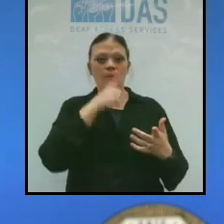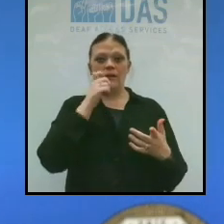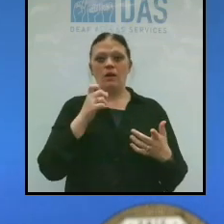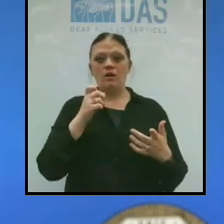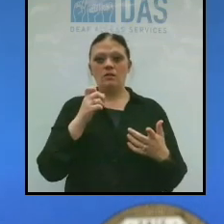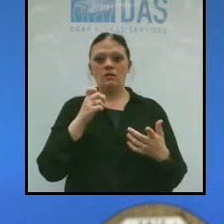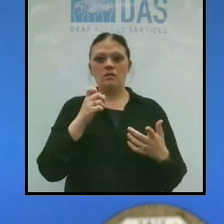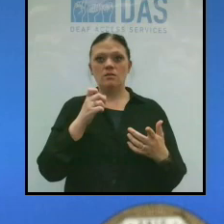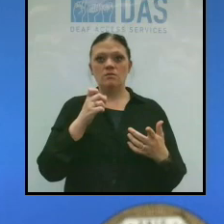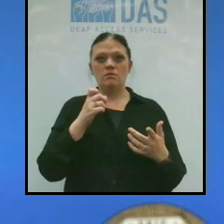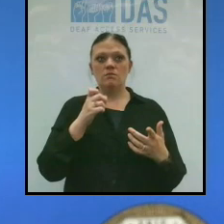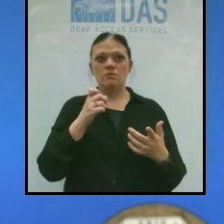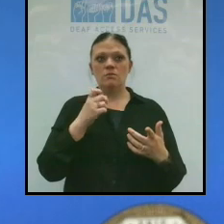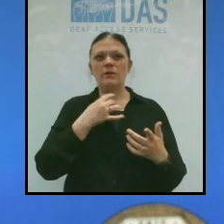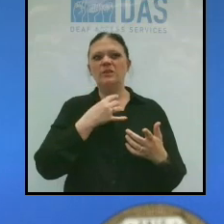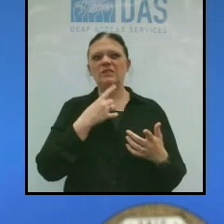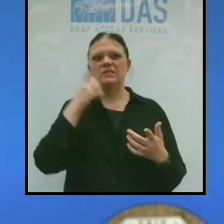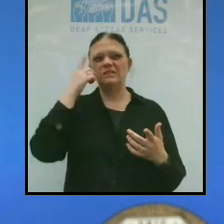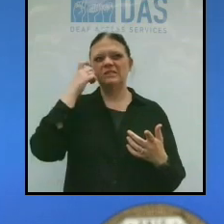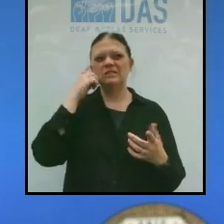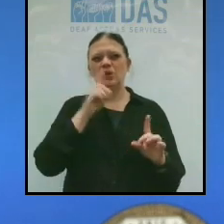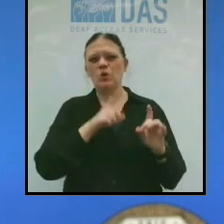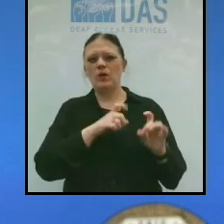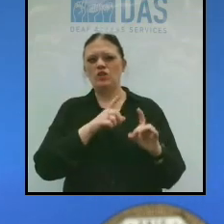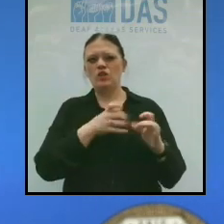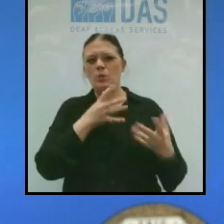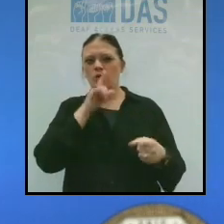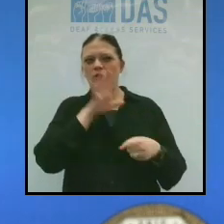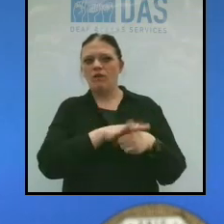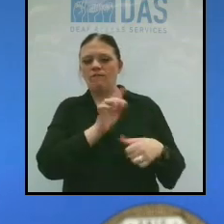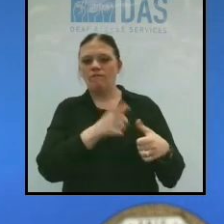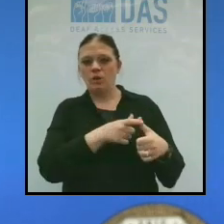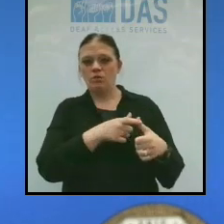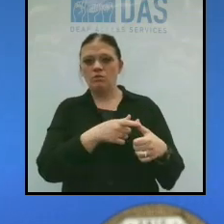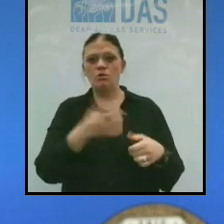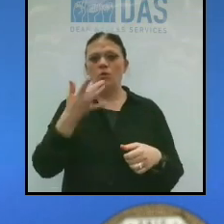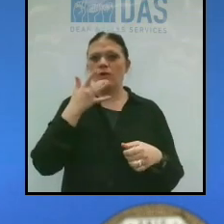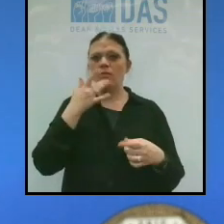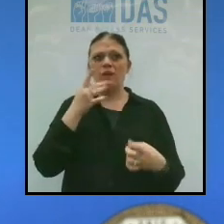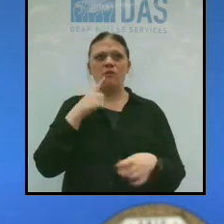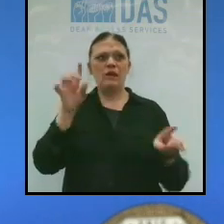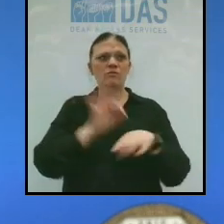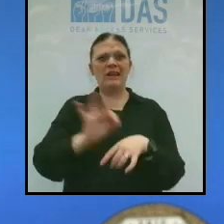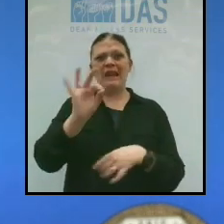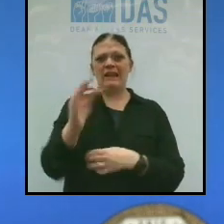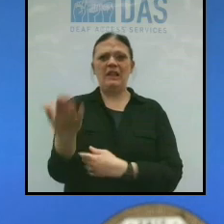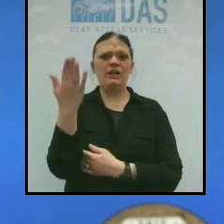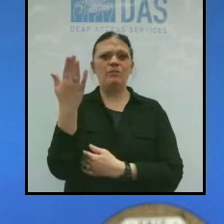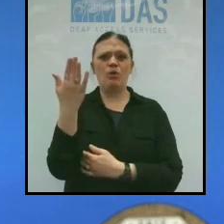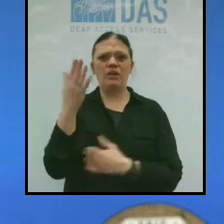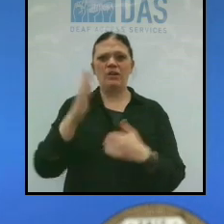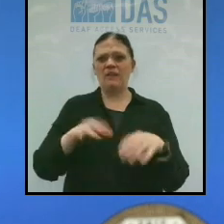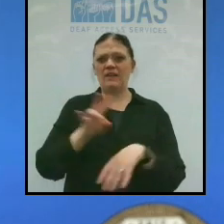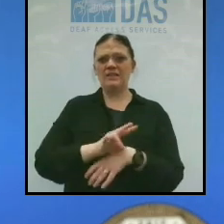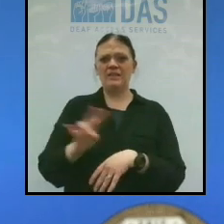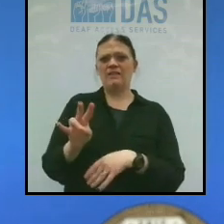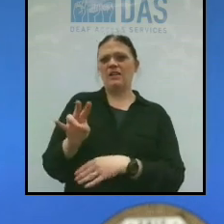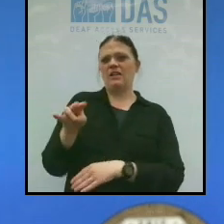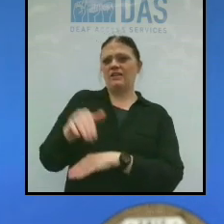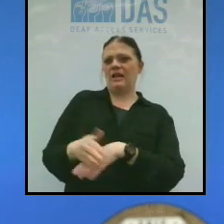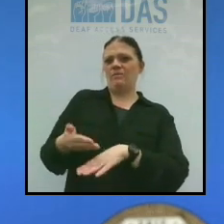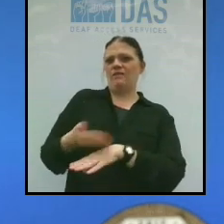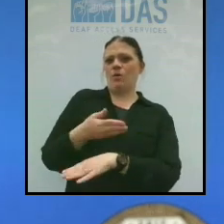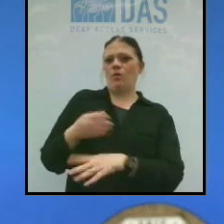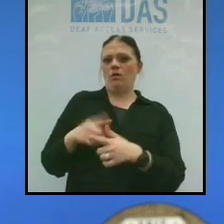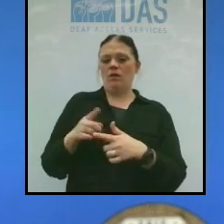because we were questioning some of the data and we wanted to confirm it. So I'd rather announce it at 9 o'clock in the morning than 7 o'clock the night before and